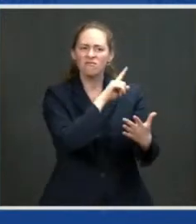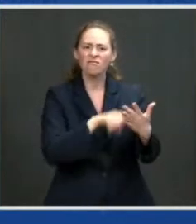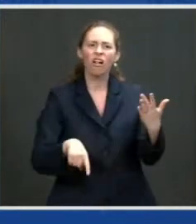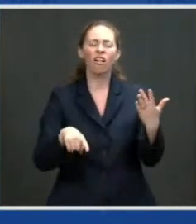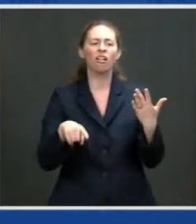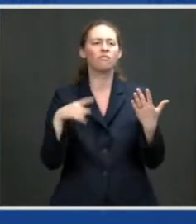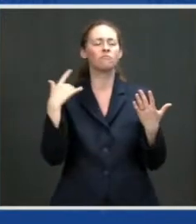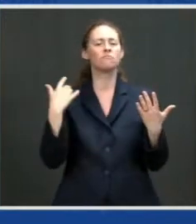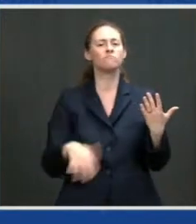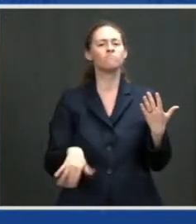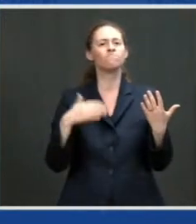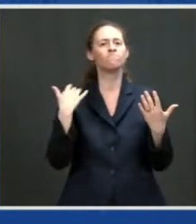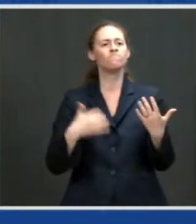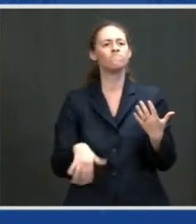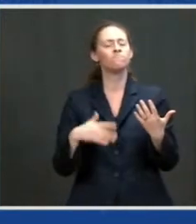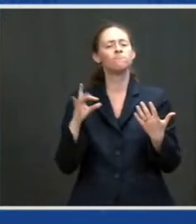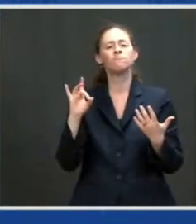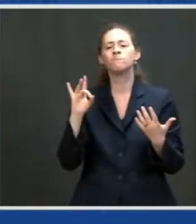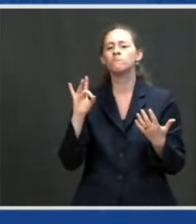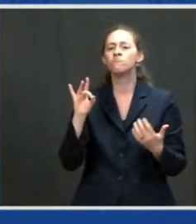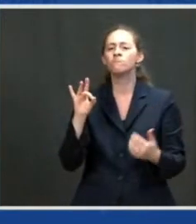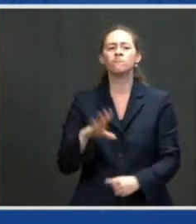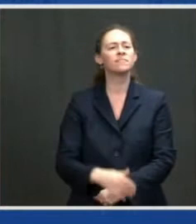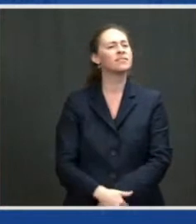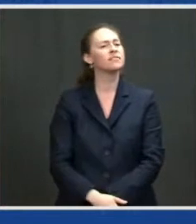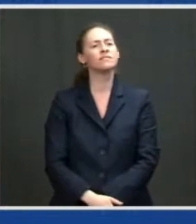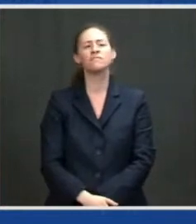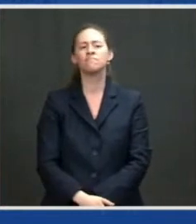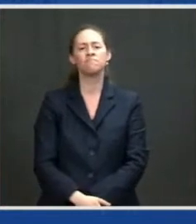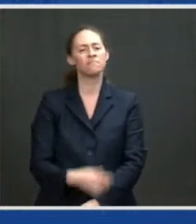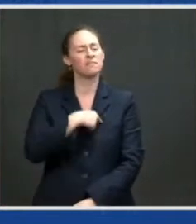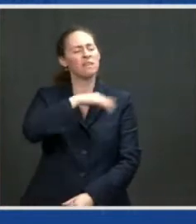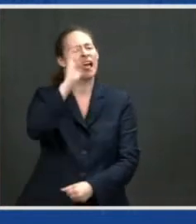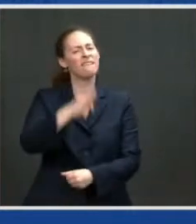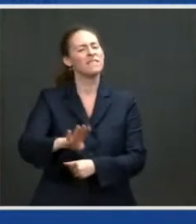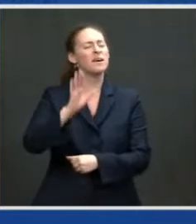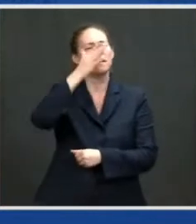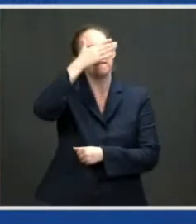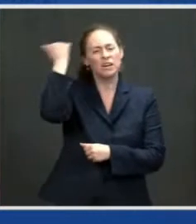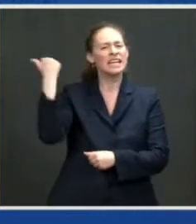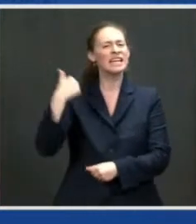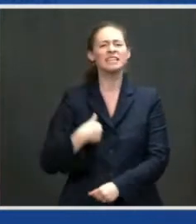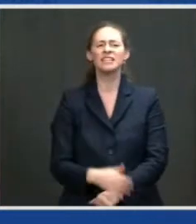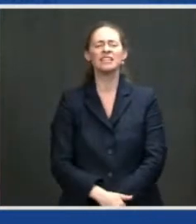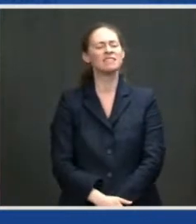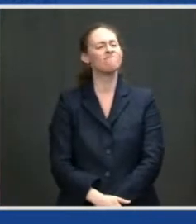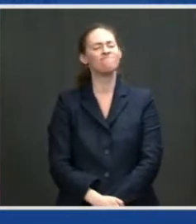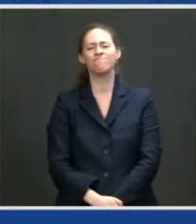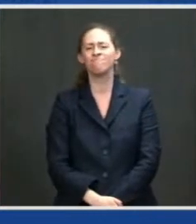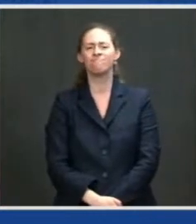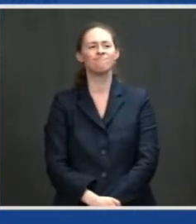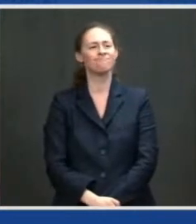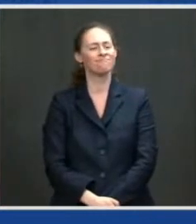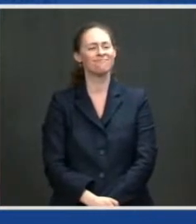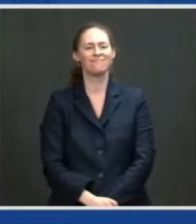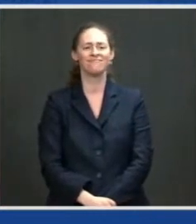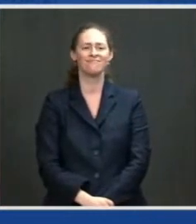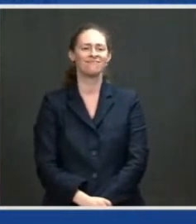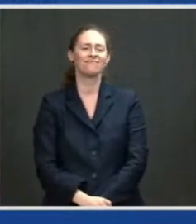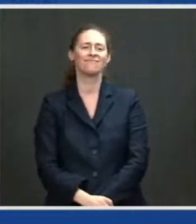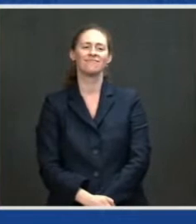forget. Because if it didn't do that, every woman would only have one child. But all kidding